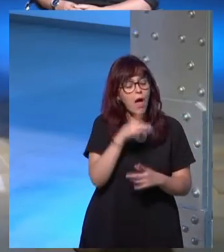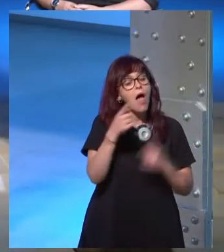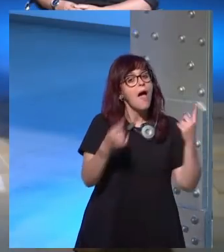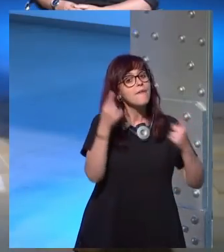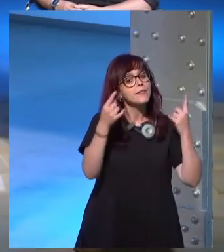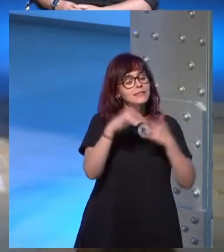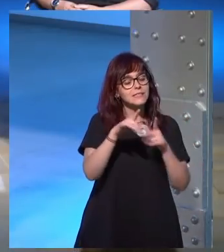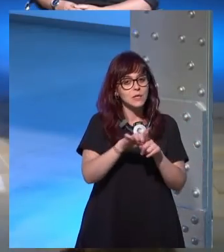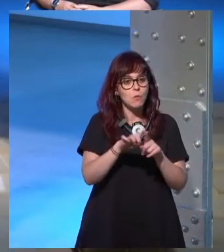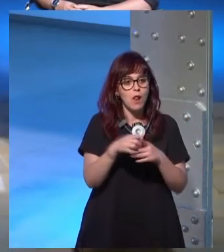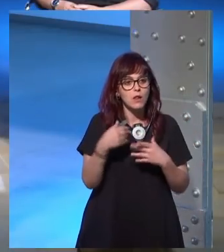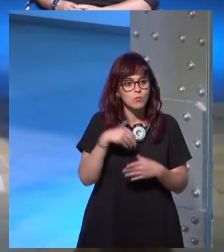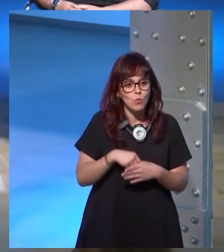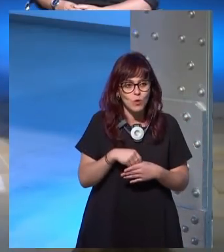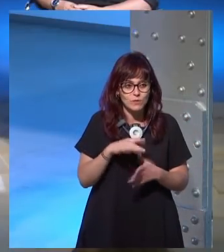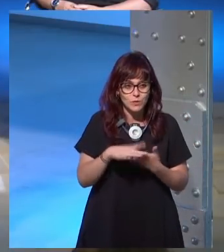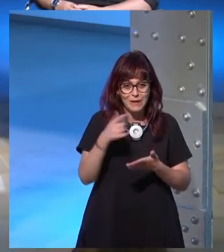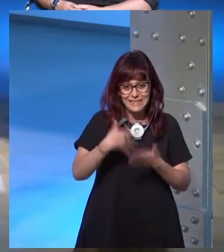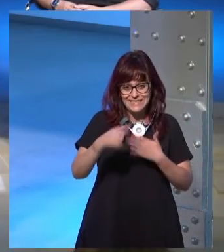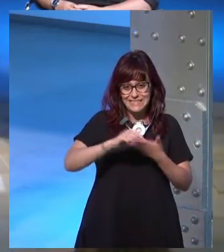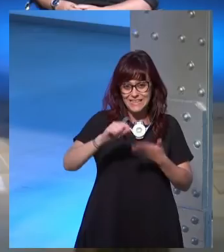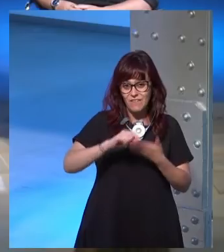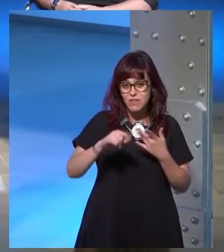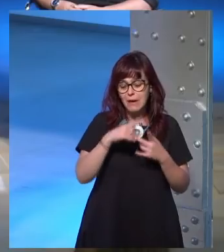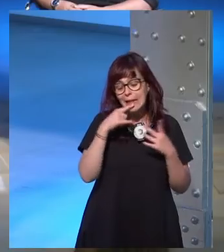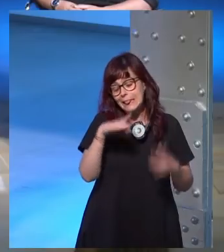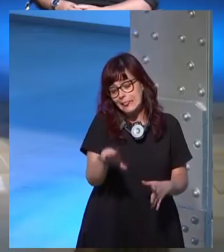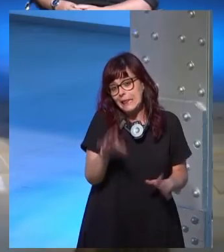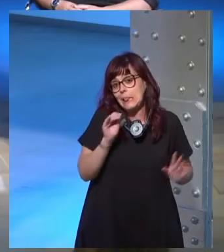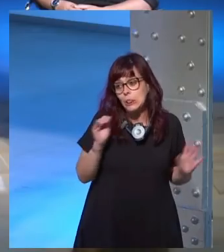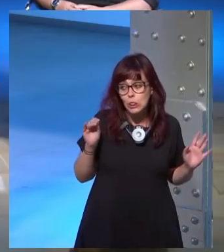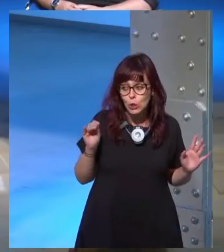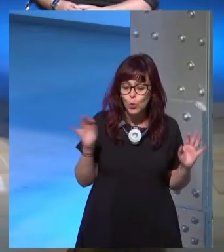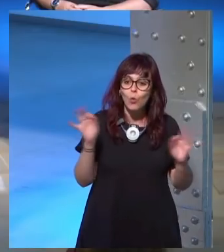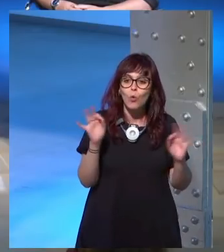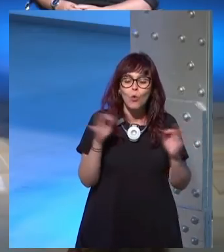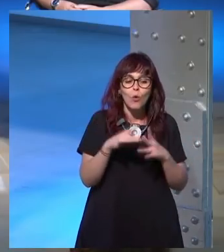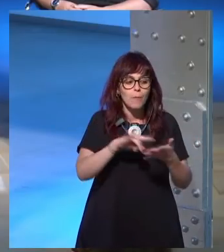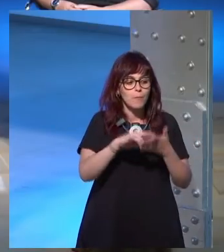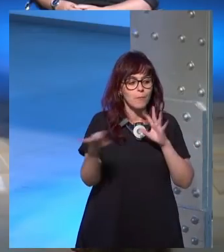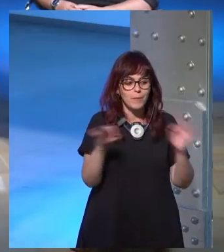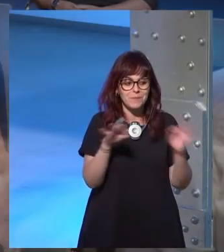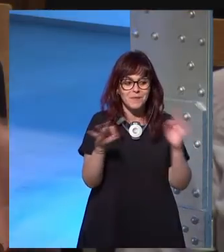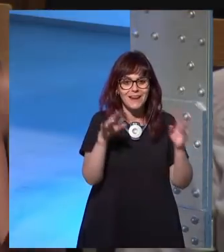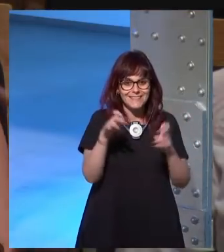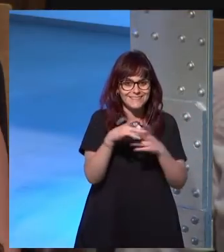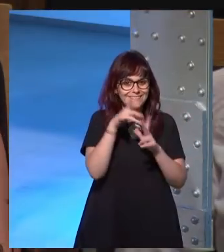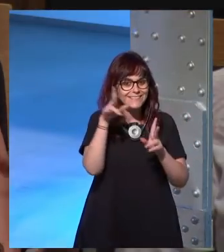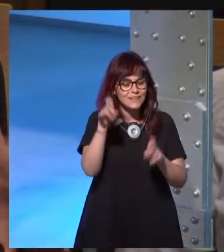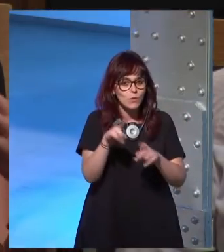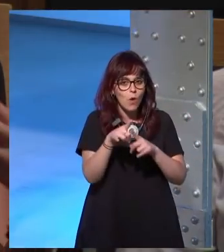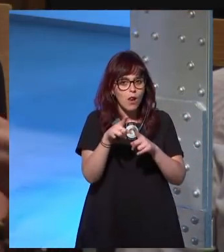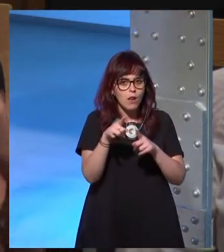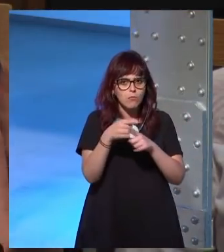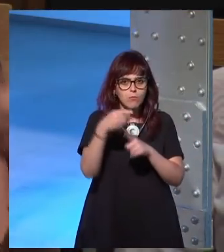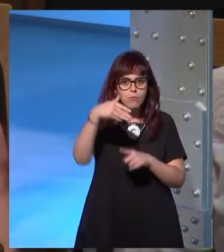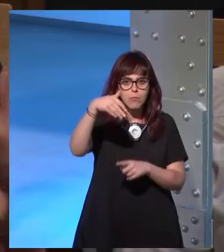sometimes lose that magic that you have inside when you're